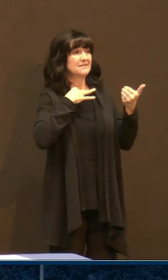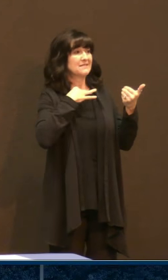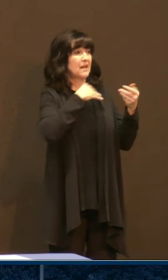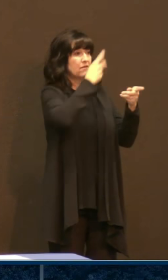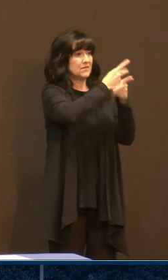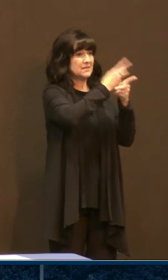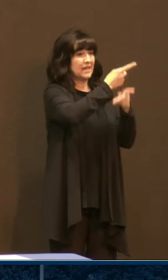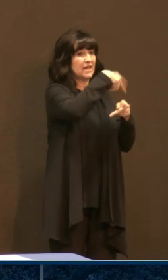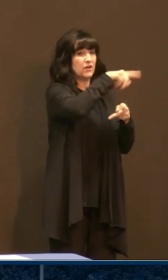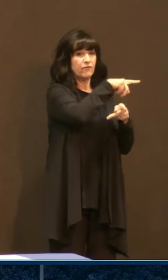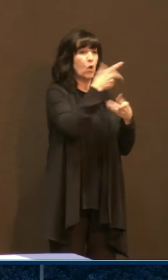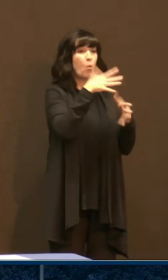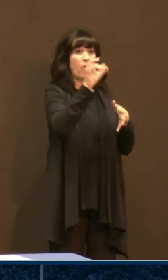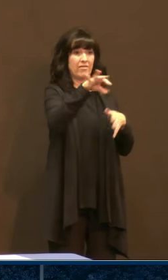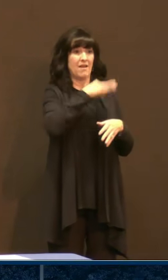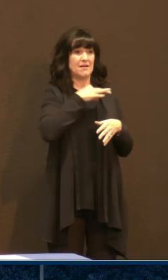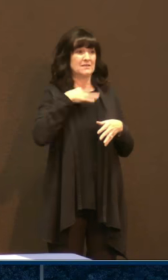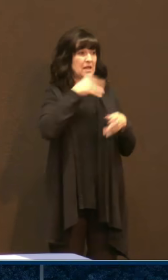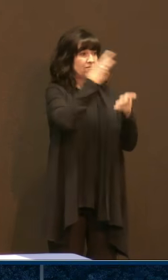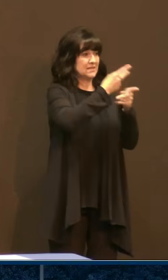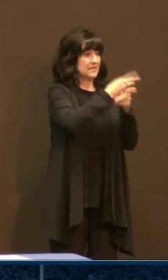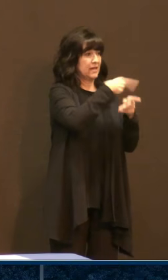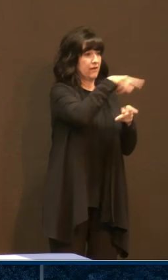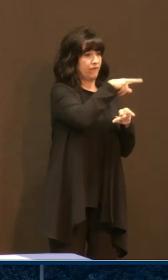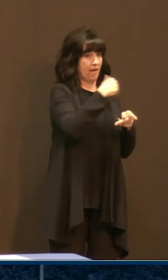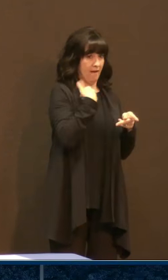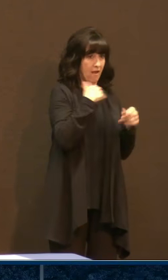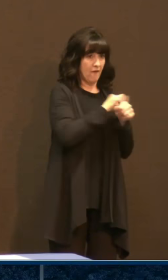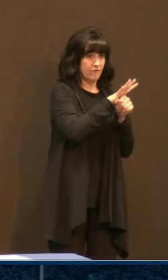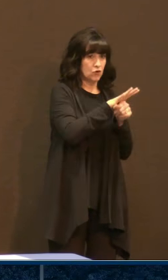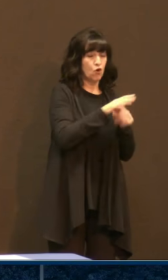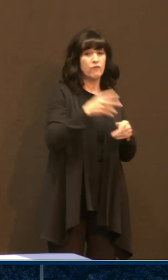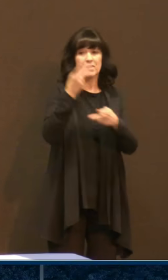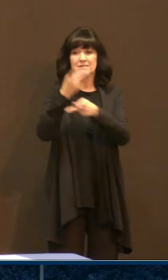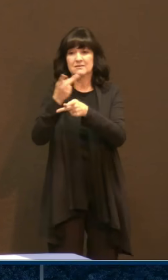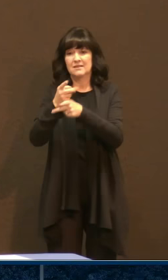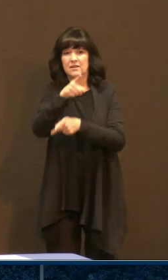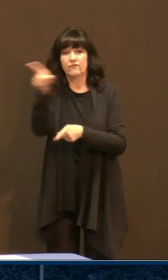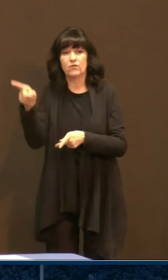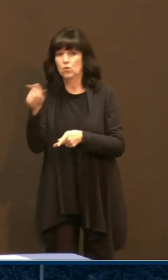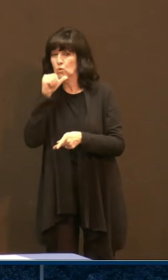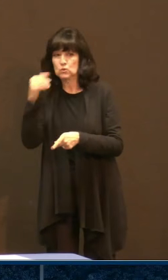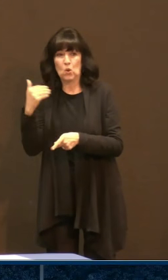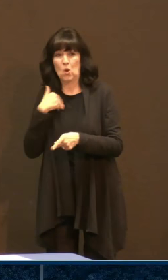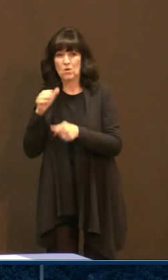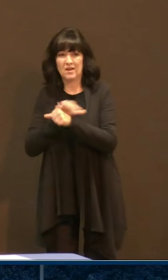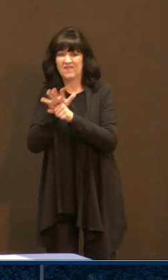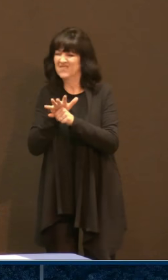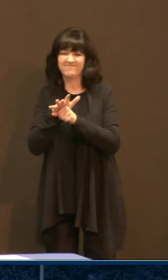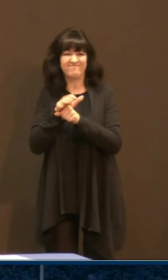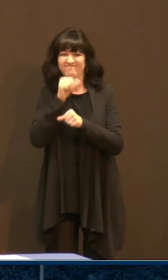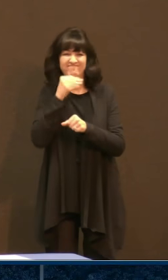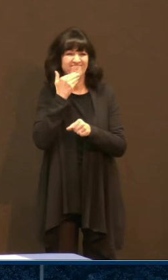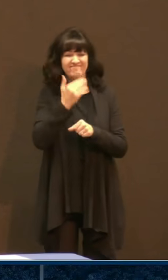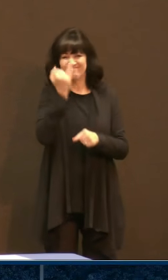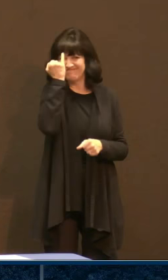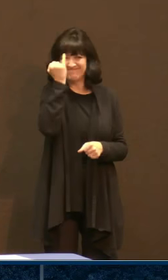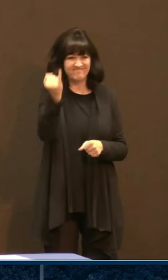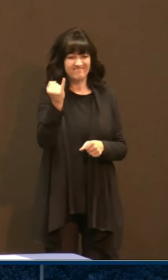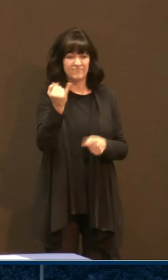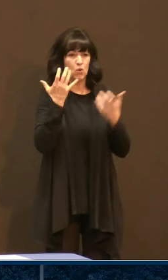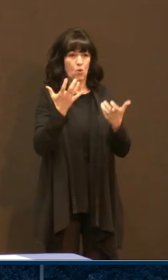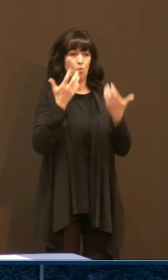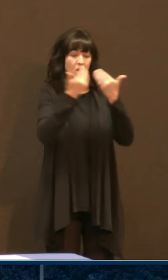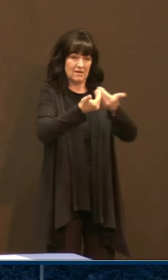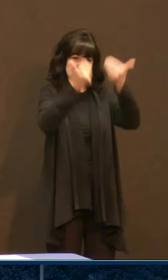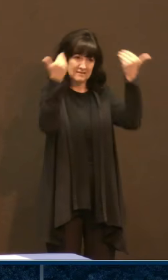are not positive. So that is a change in strategy, given the change in information about this